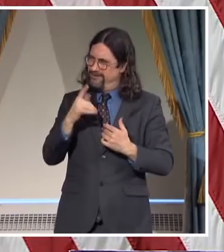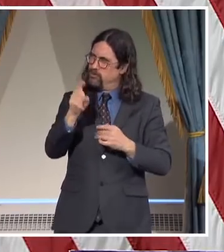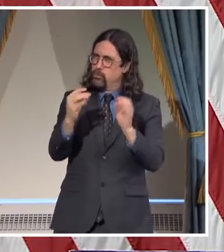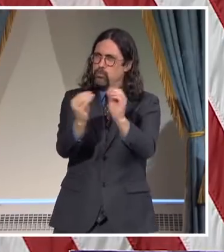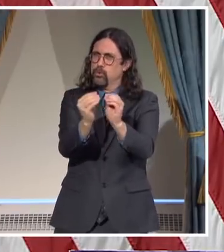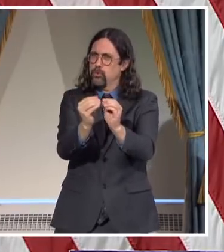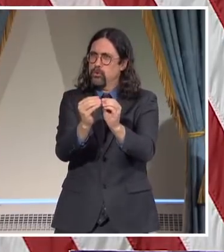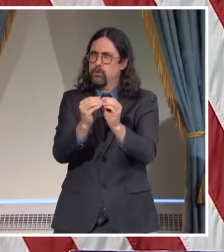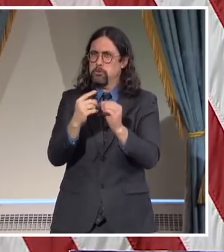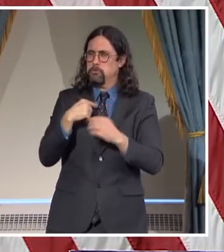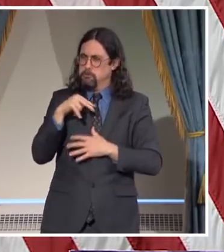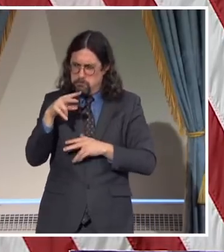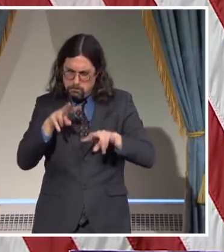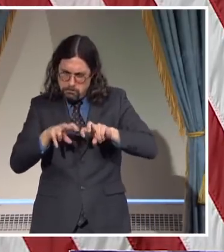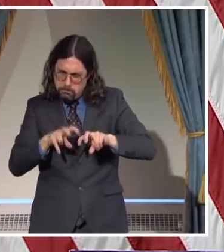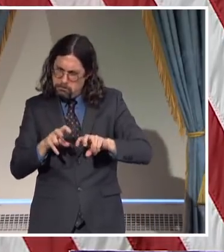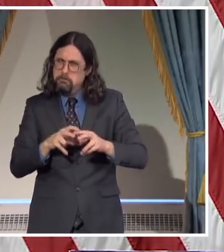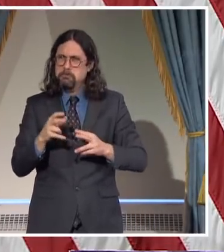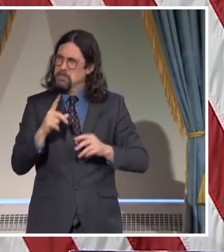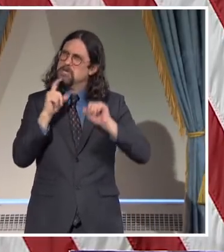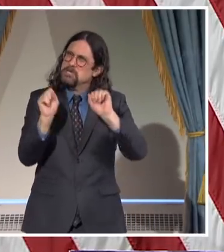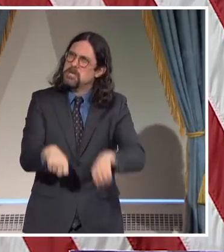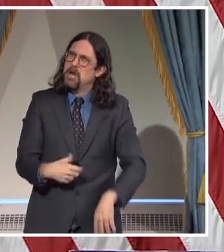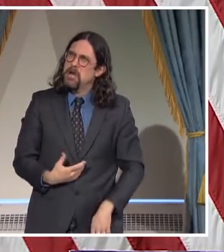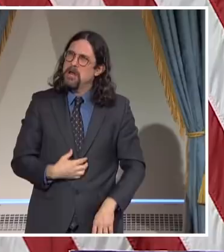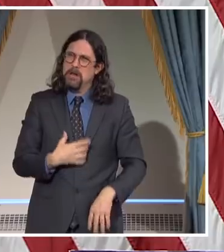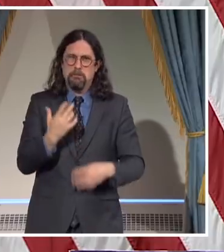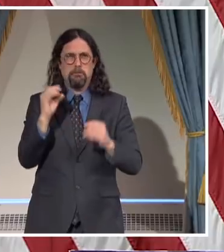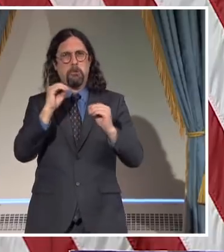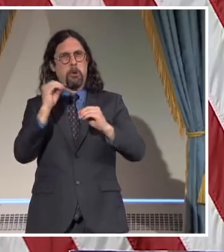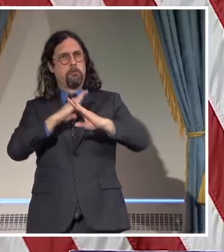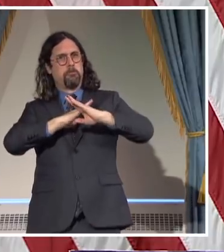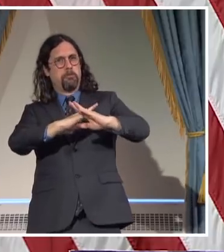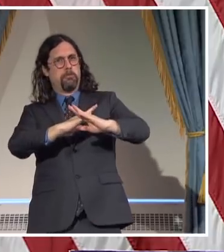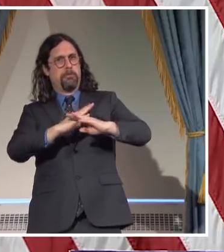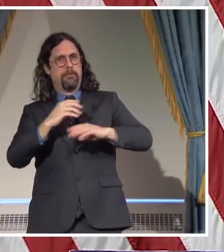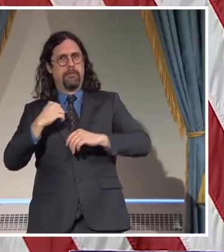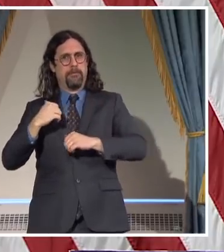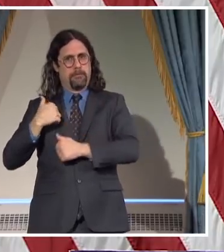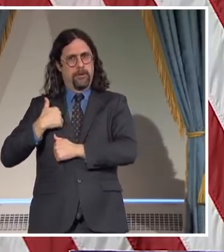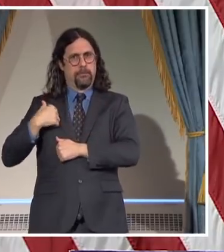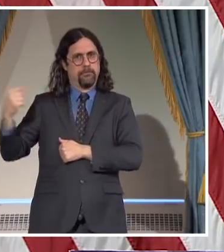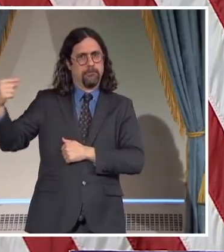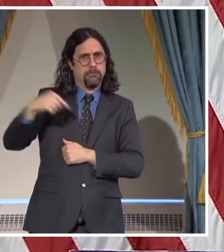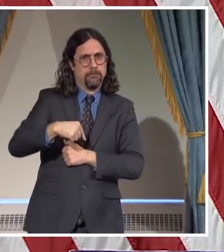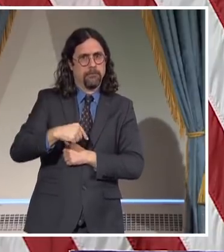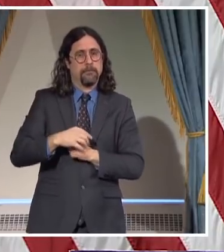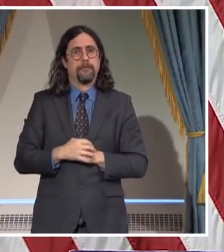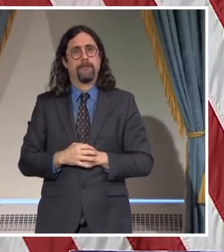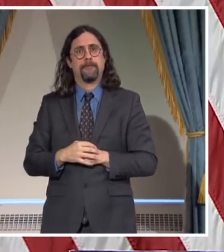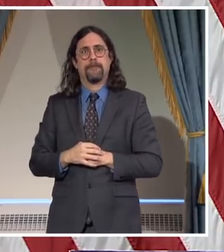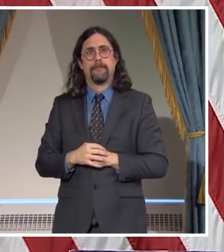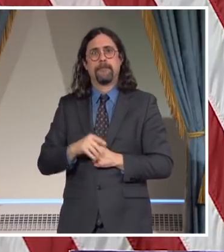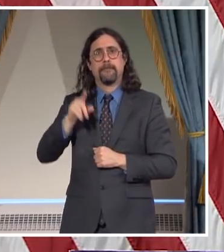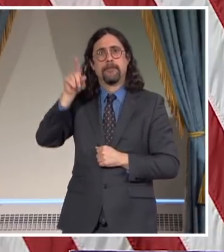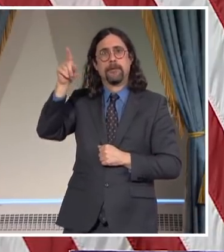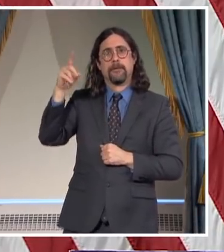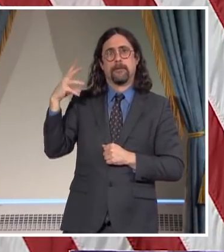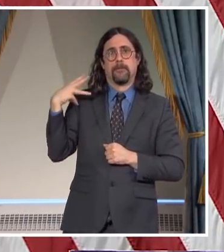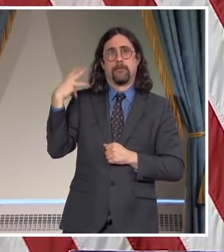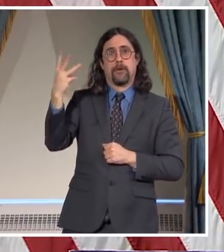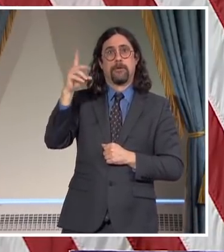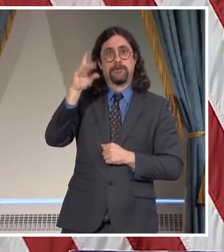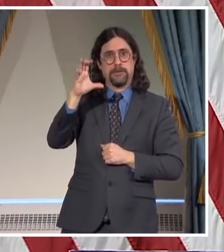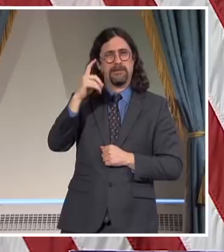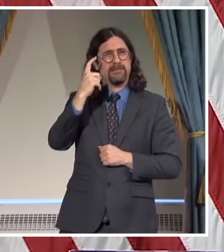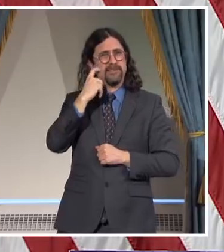Now, today in Washington, obviously, there's been real movement on the stimulus bill, although we are still waiting to